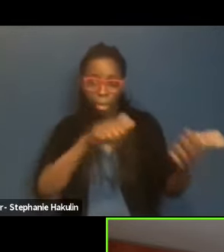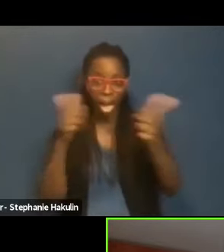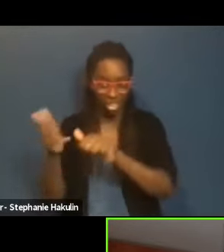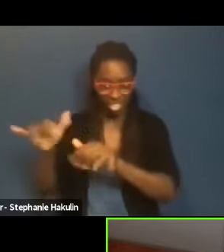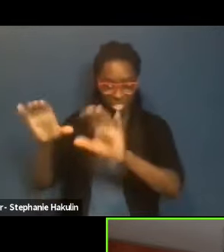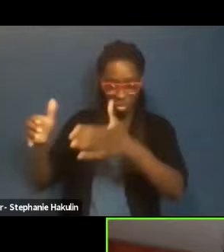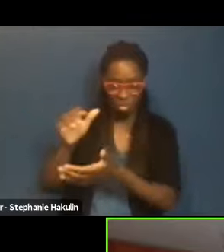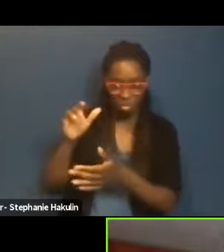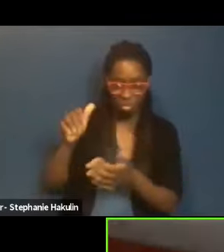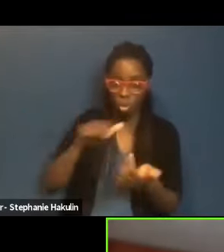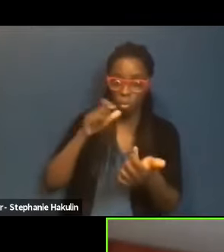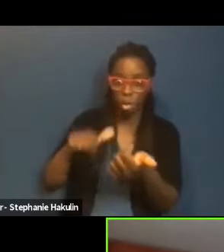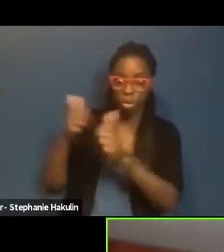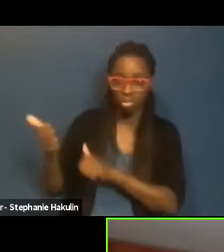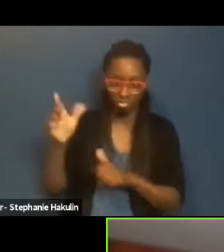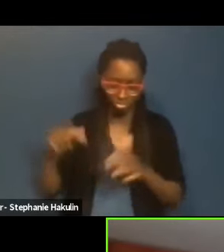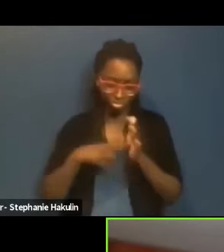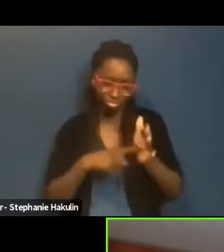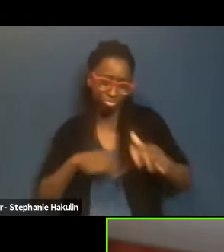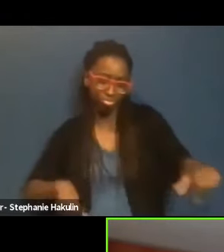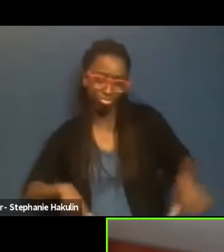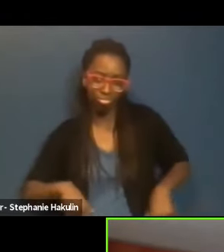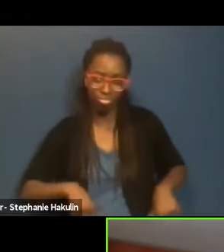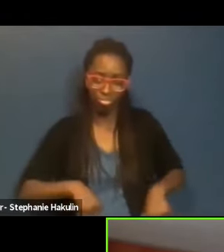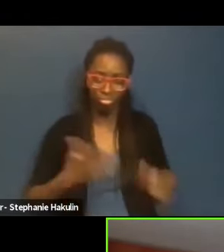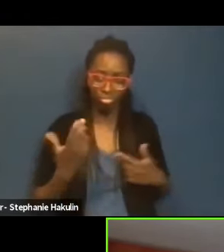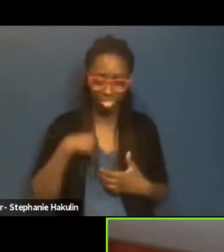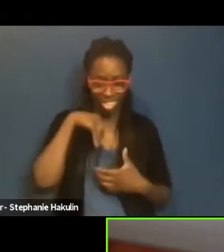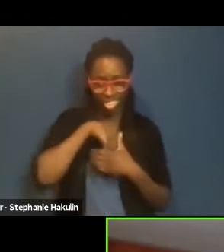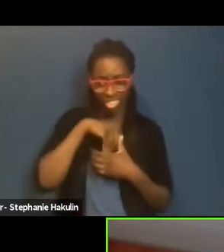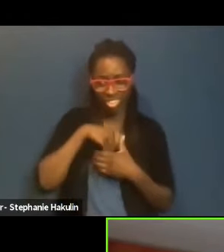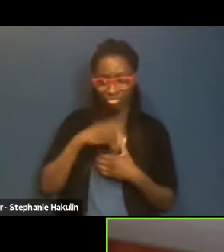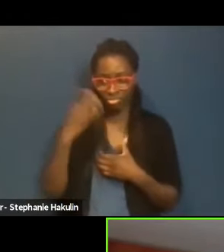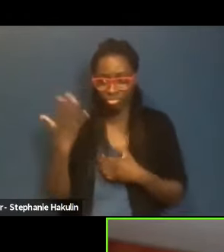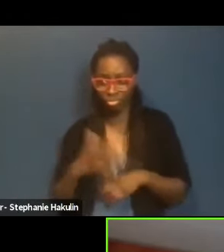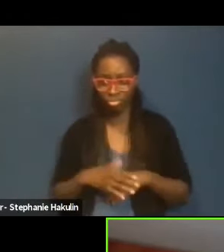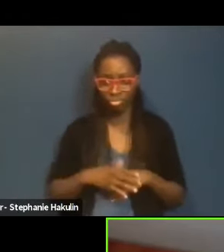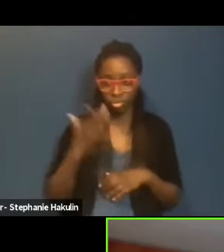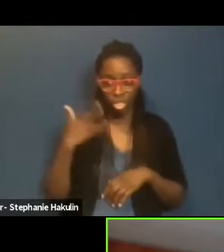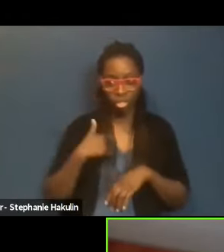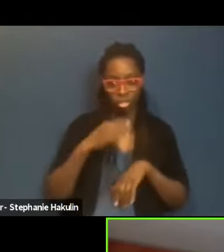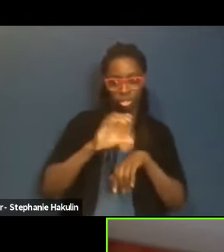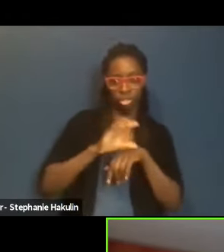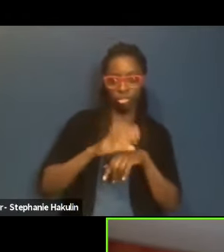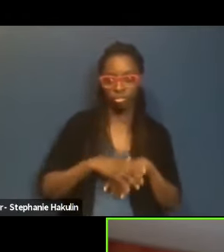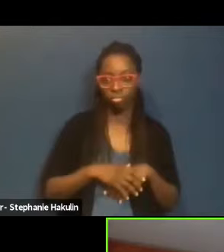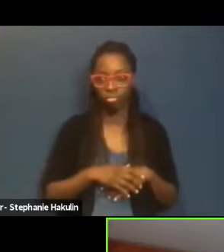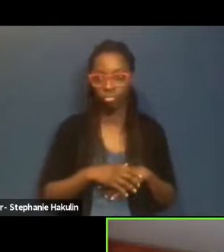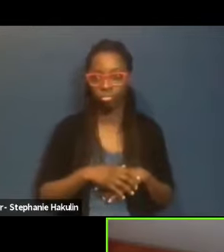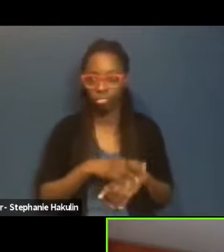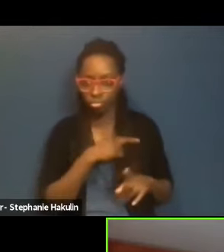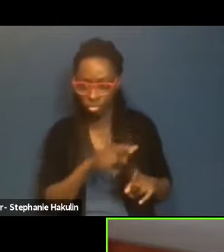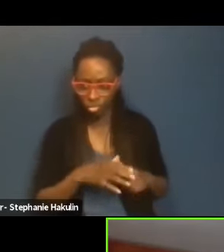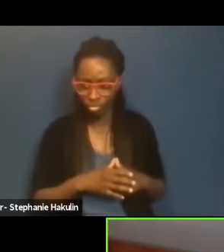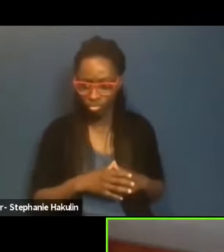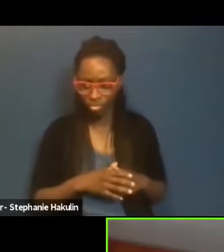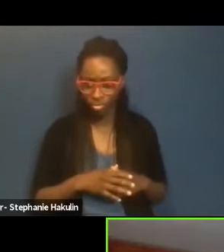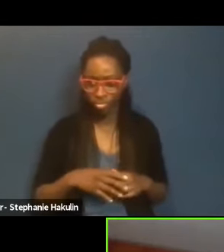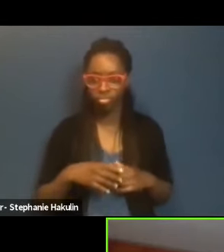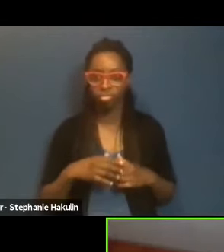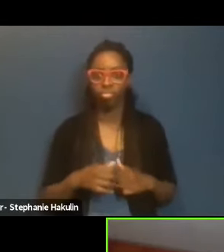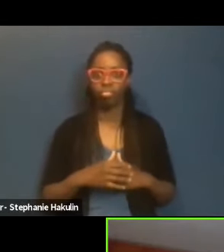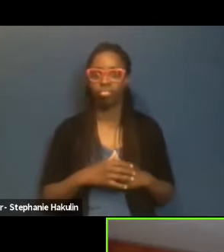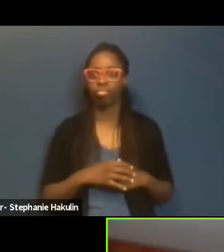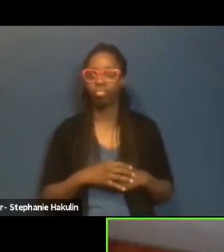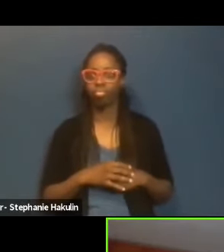like all the children of the witches they couldn't burn returned to haunt the marble sanctuary, the pews and confessionals. May they raise this pound of quivering